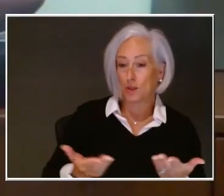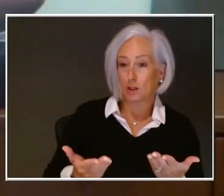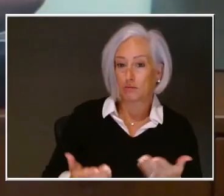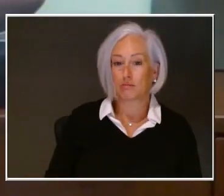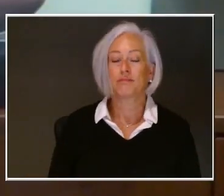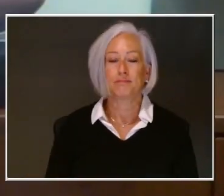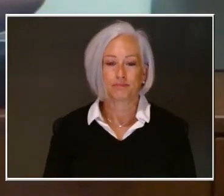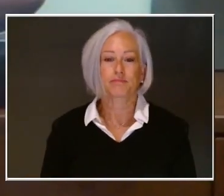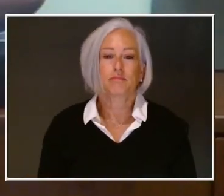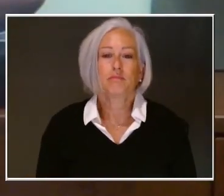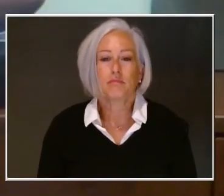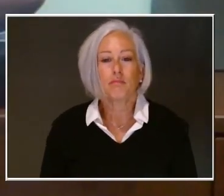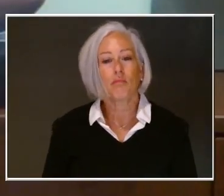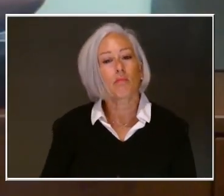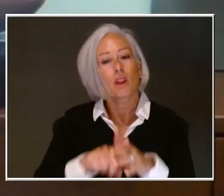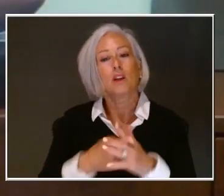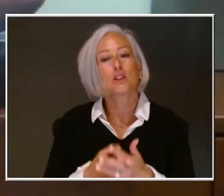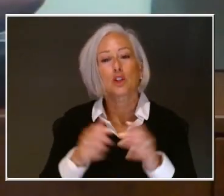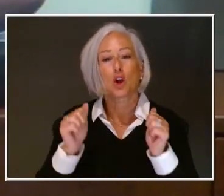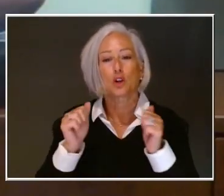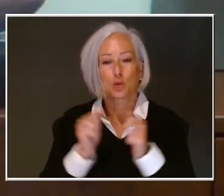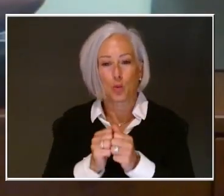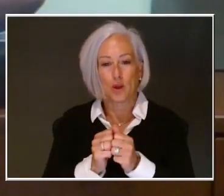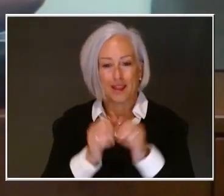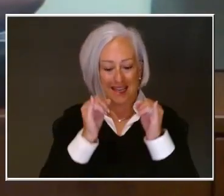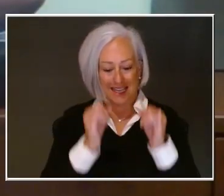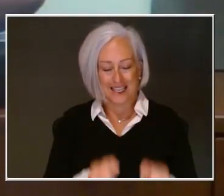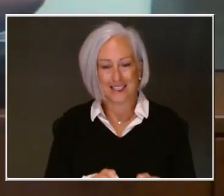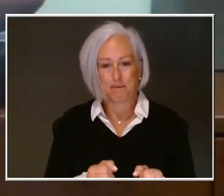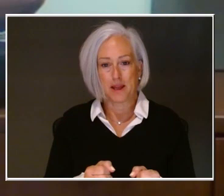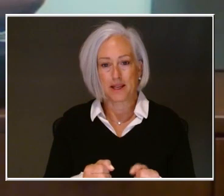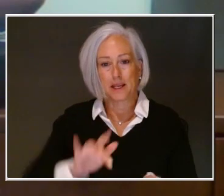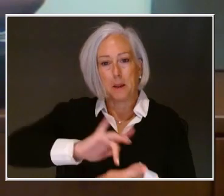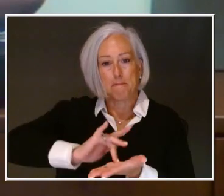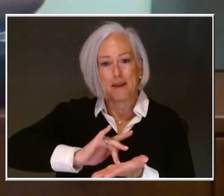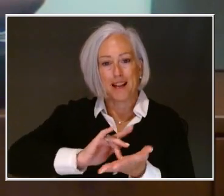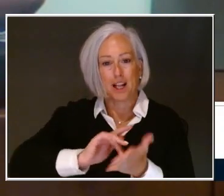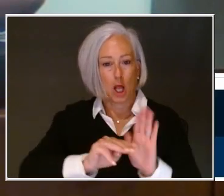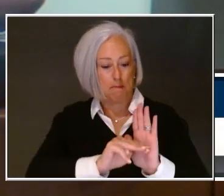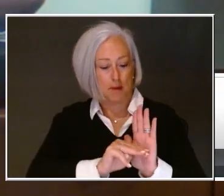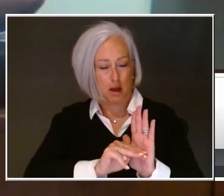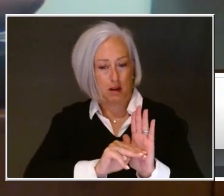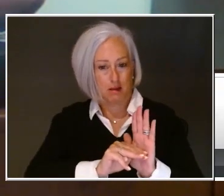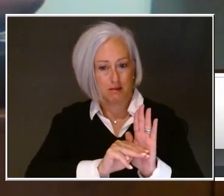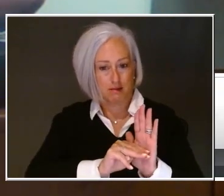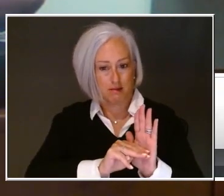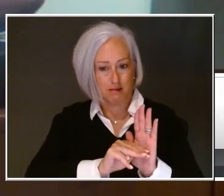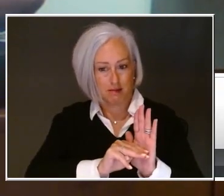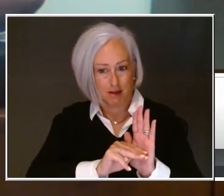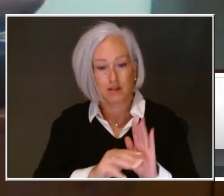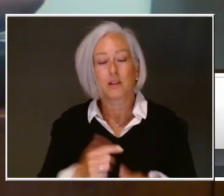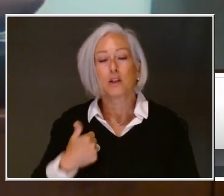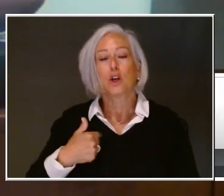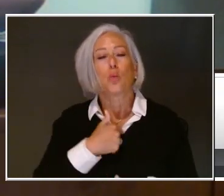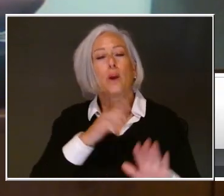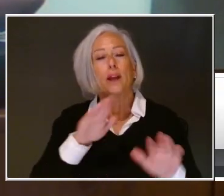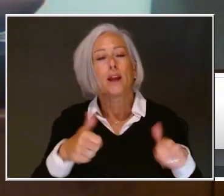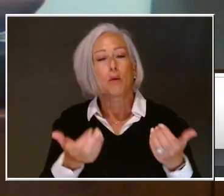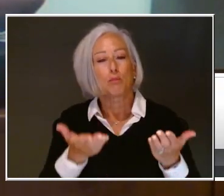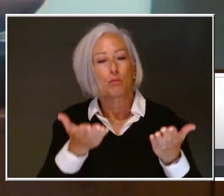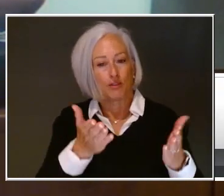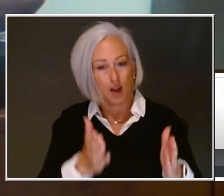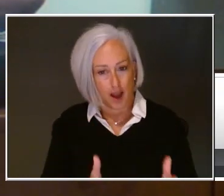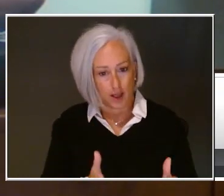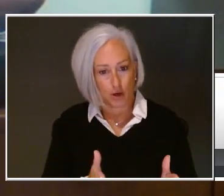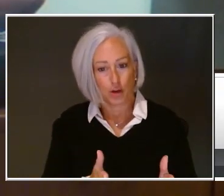so it starts with the independent medical model, where we're as the providers comprehensively